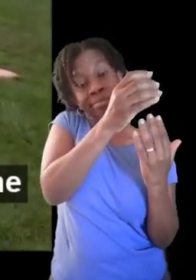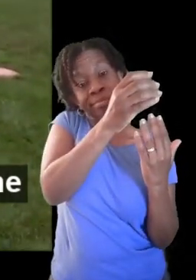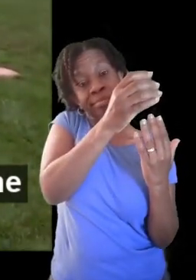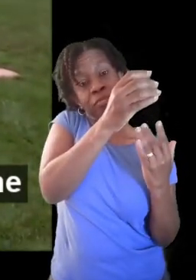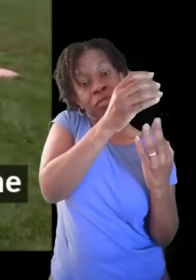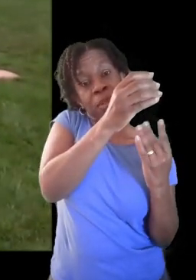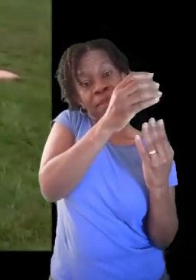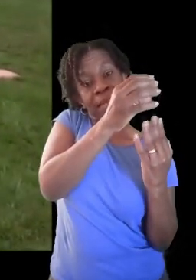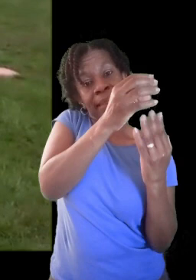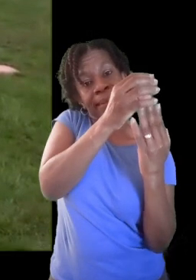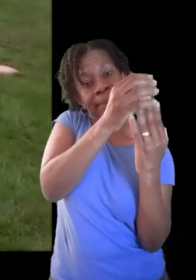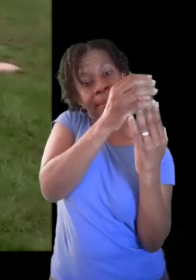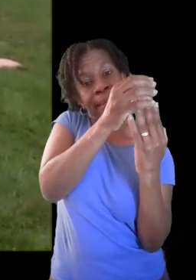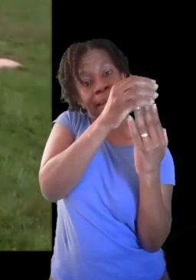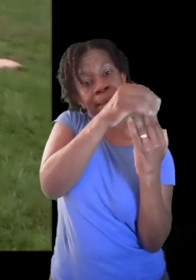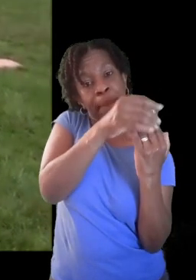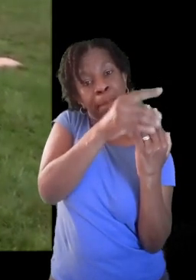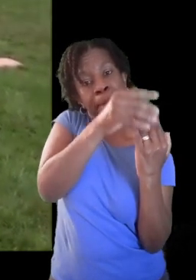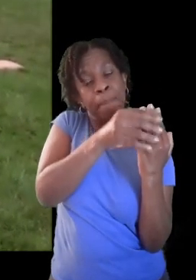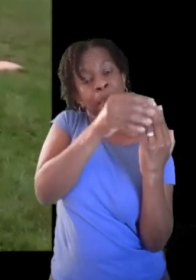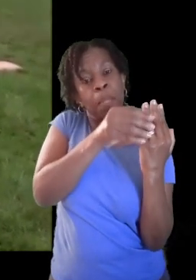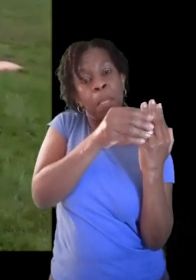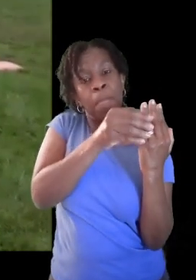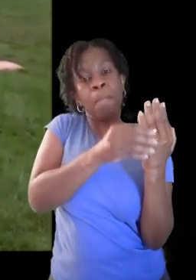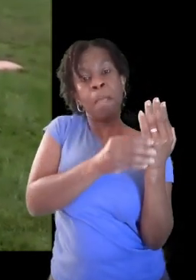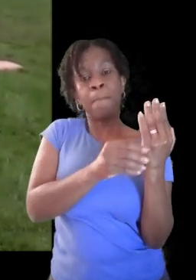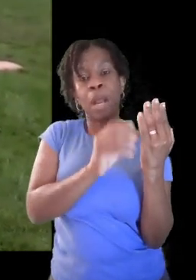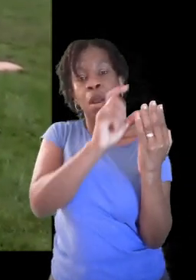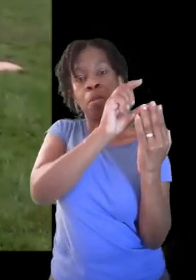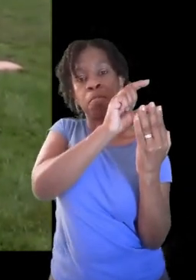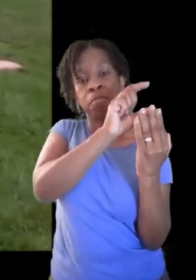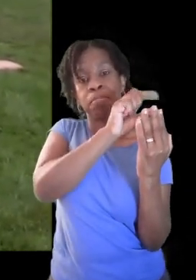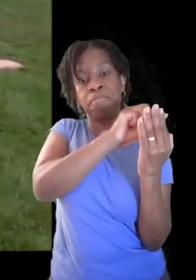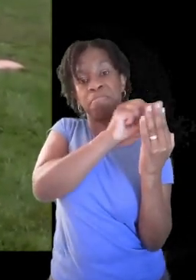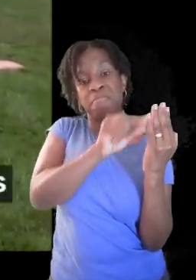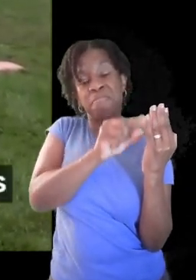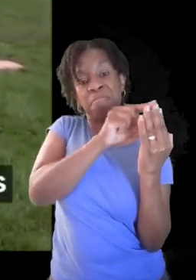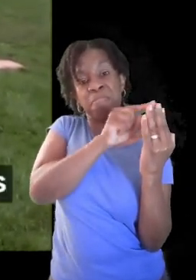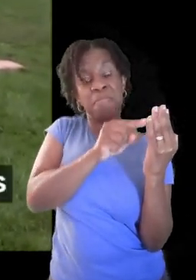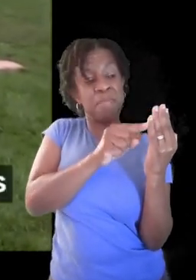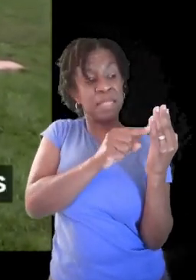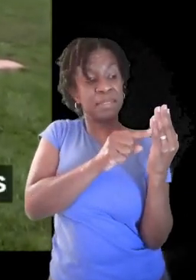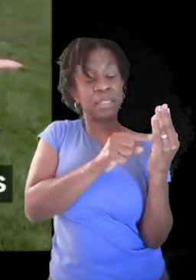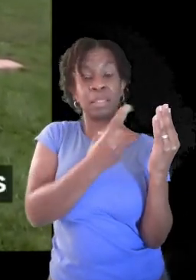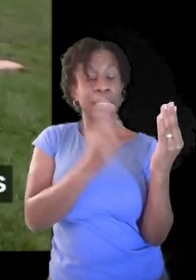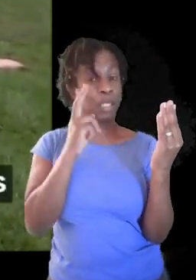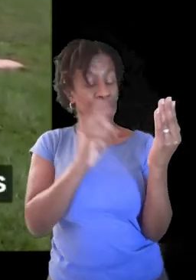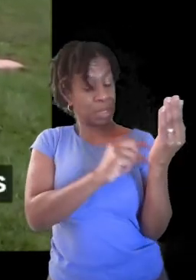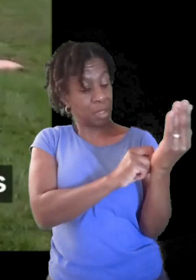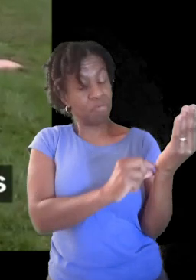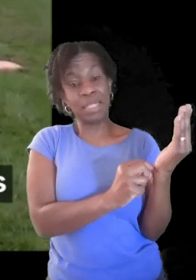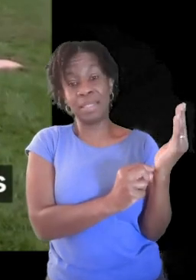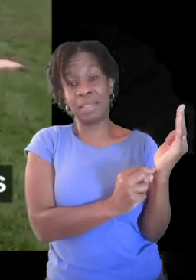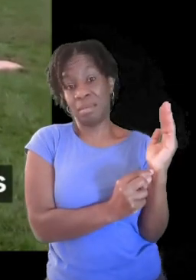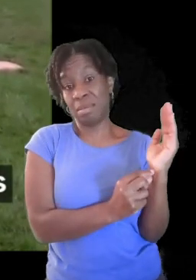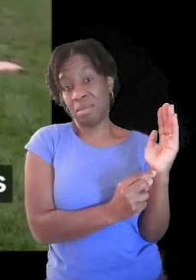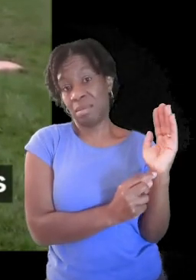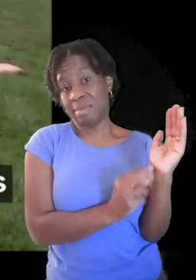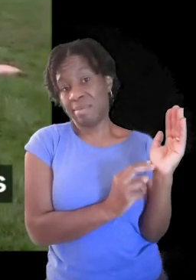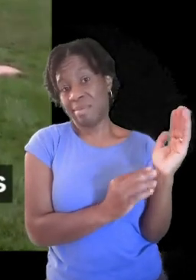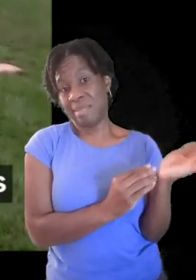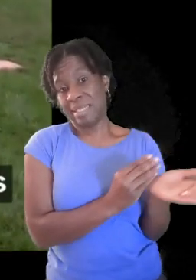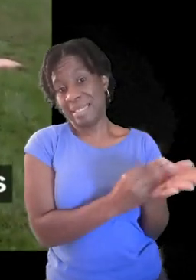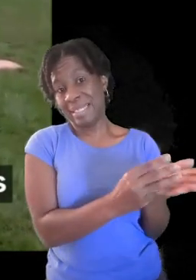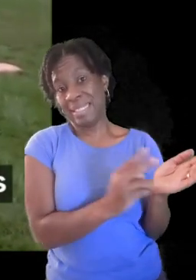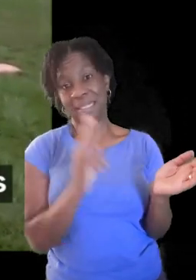finger holes, and they only go about that far. See where my wrist is? Kind of poking out of